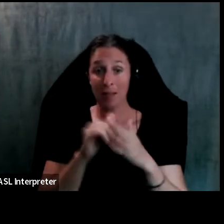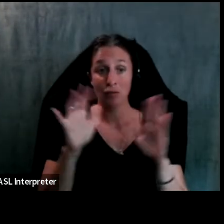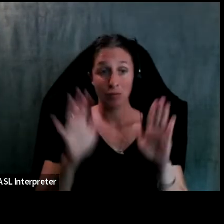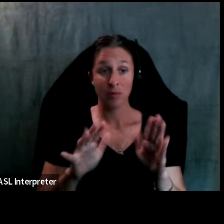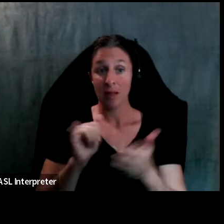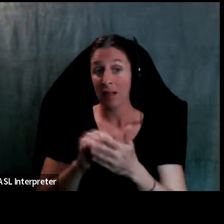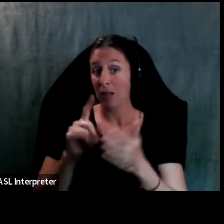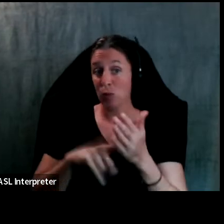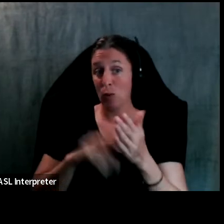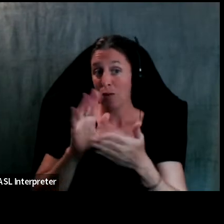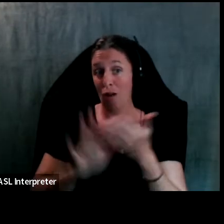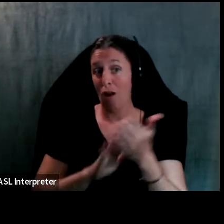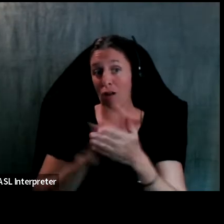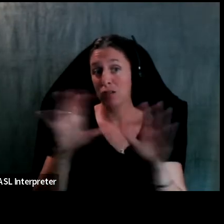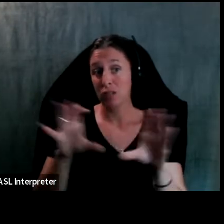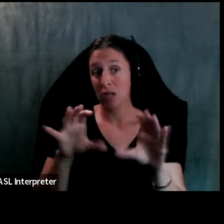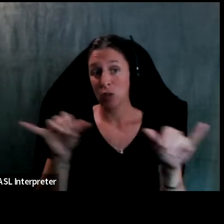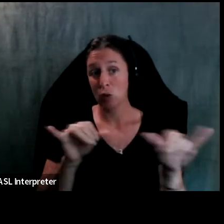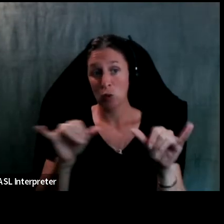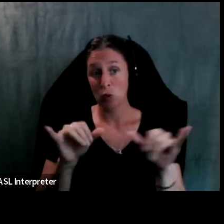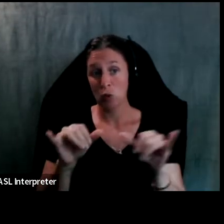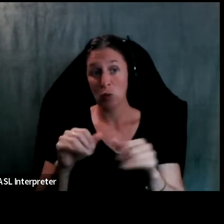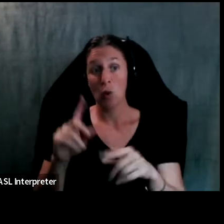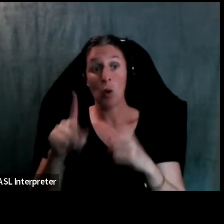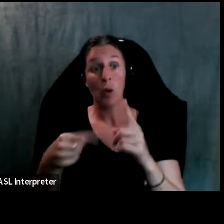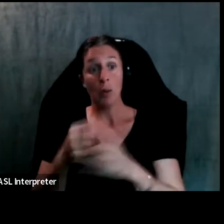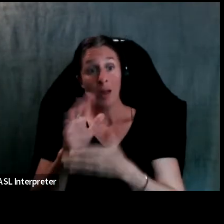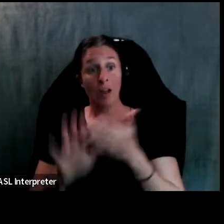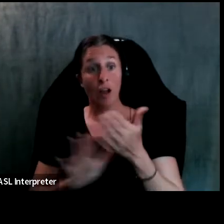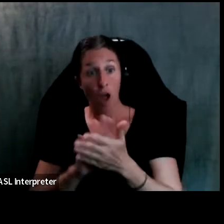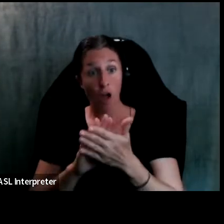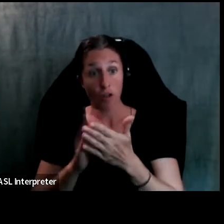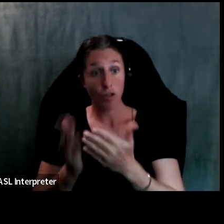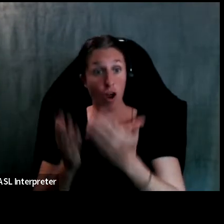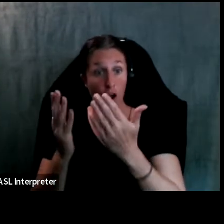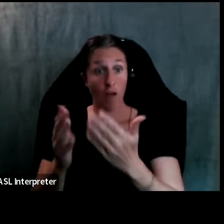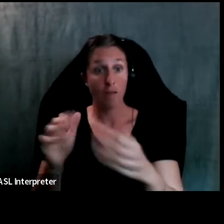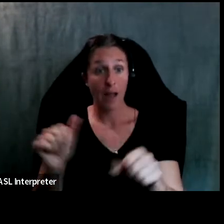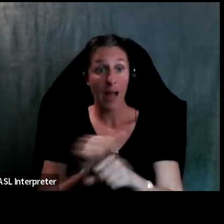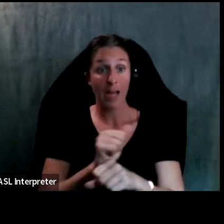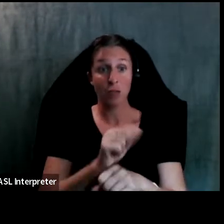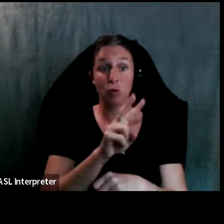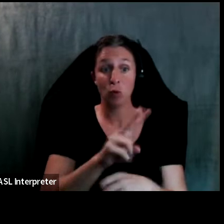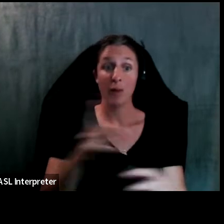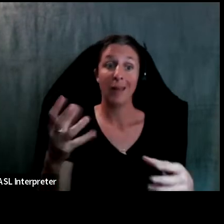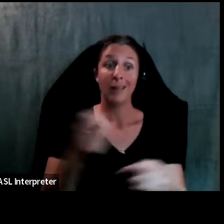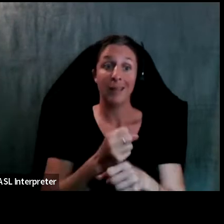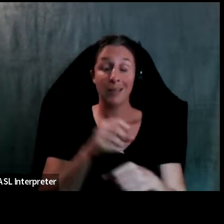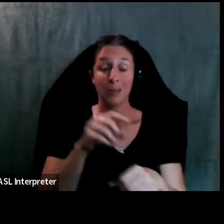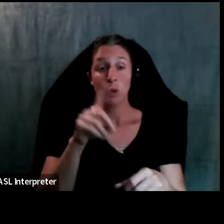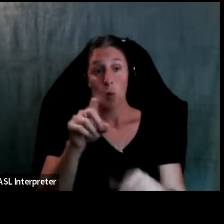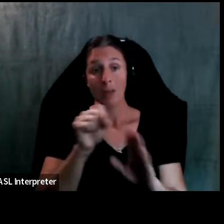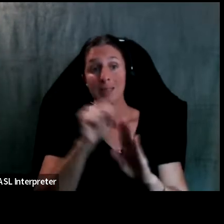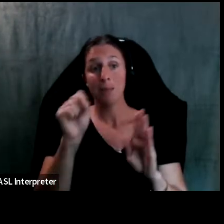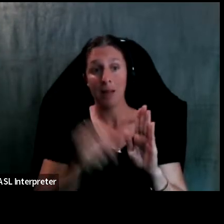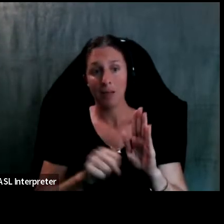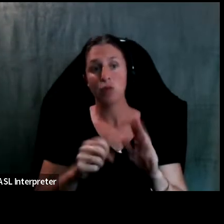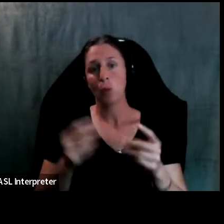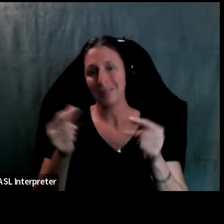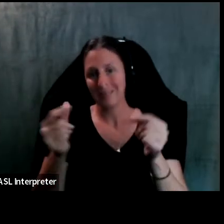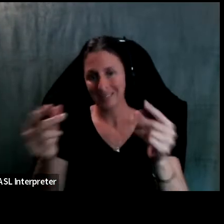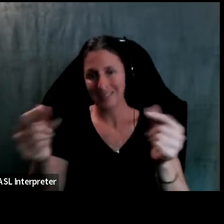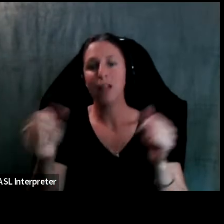what the college does too. So when the college did offer algebra 2, they would condense it into one semester. So it's accelerated. And